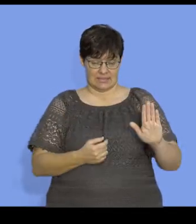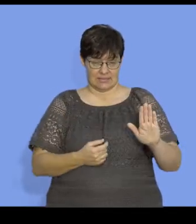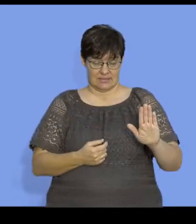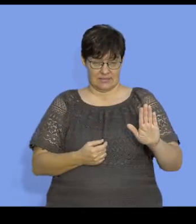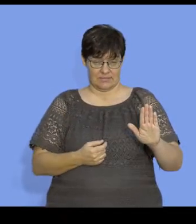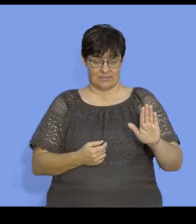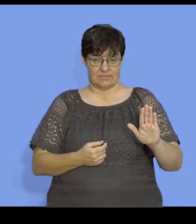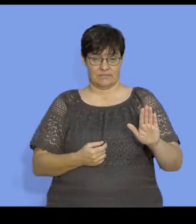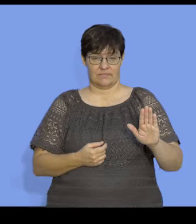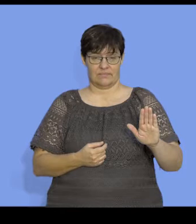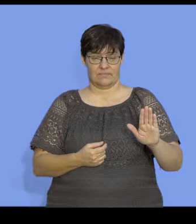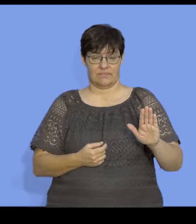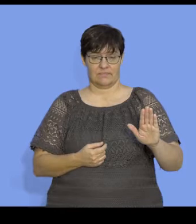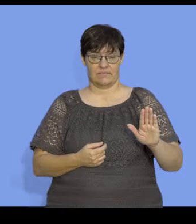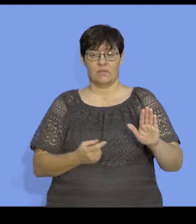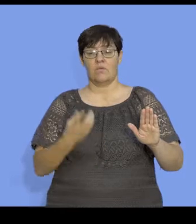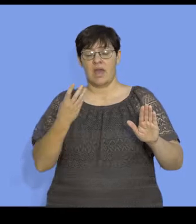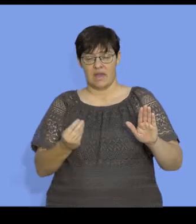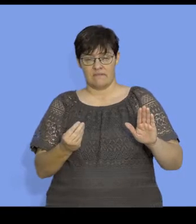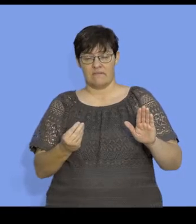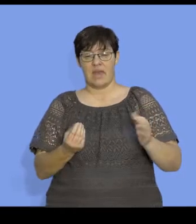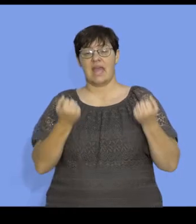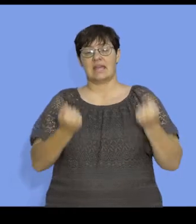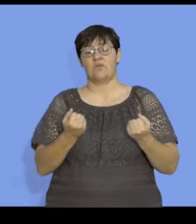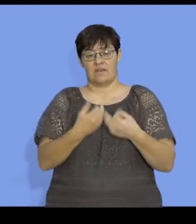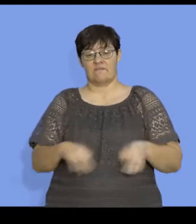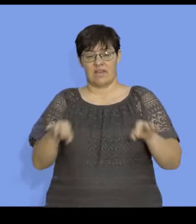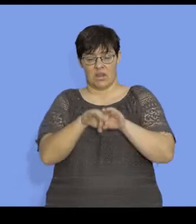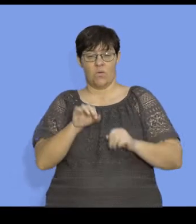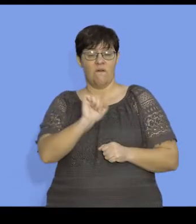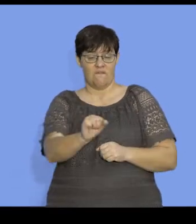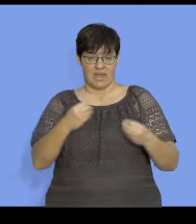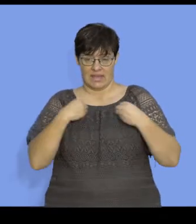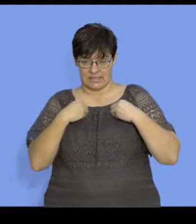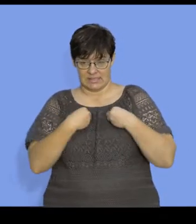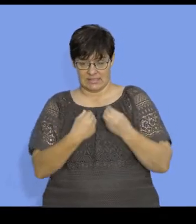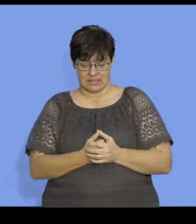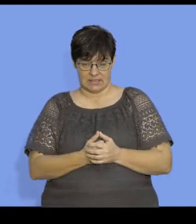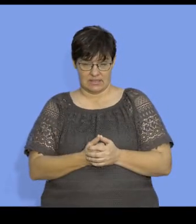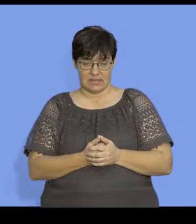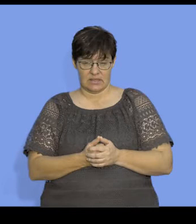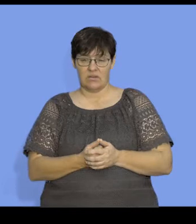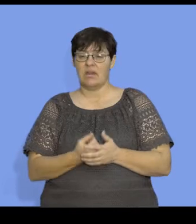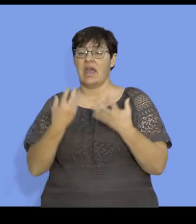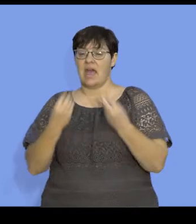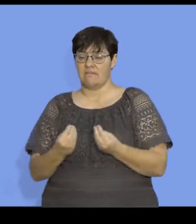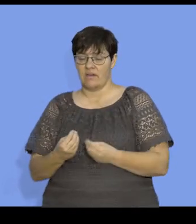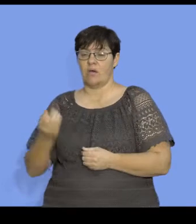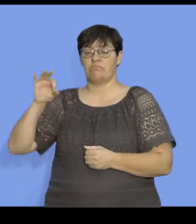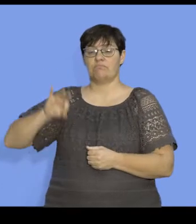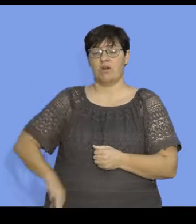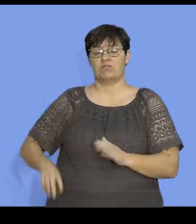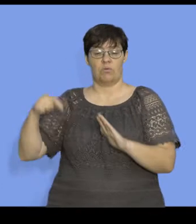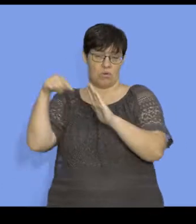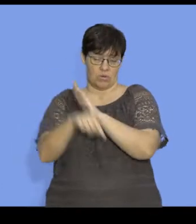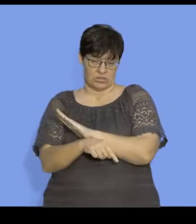carrying value of the asset, right? And you've got your profit or loss on the asset. So if my selling price